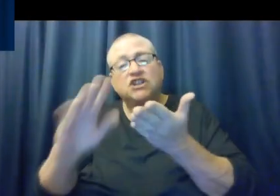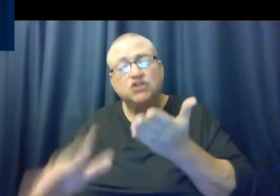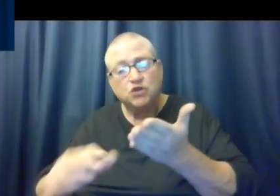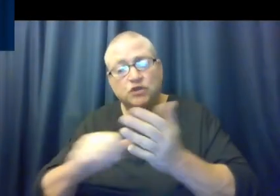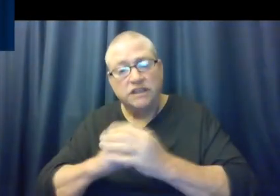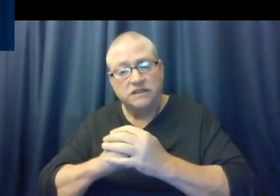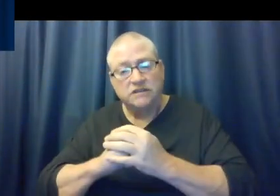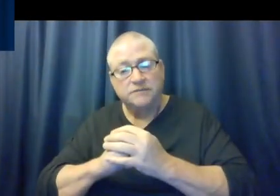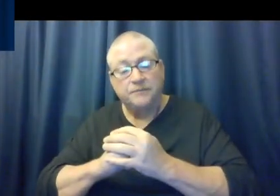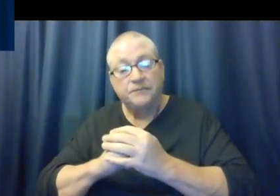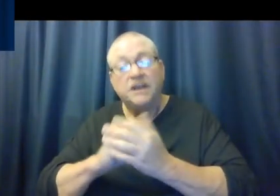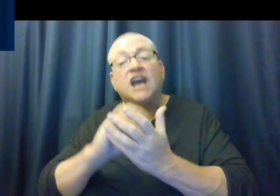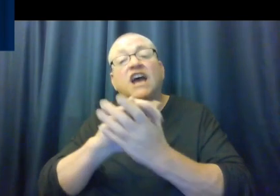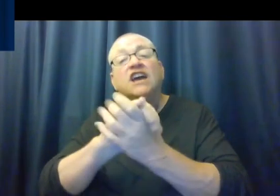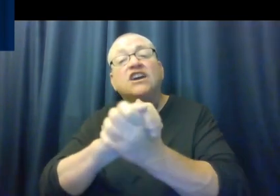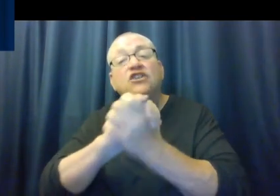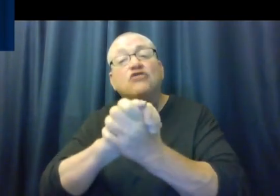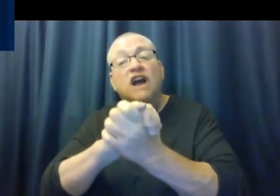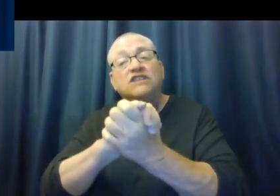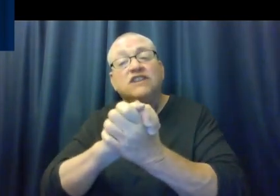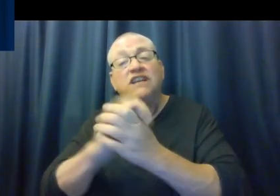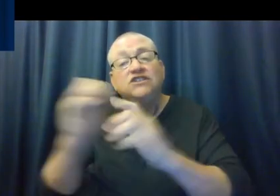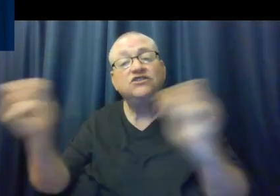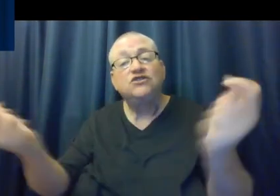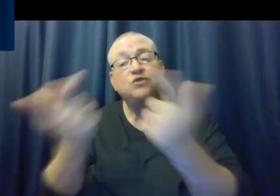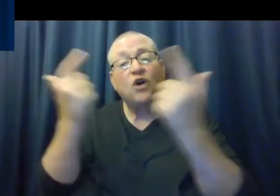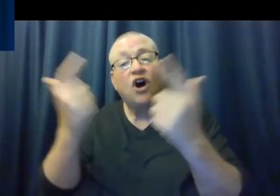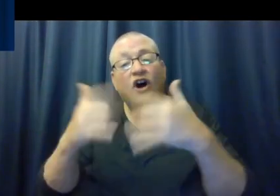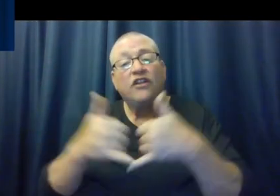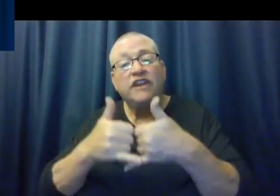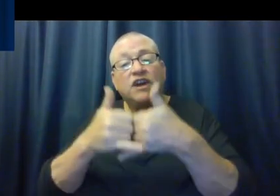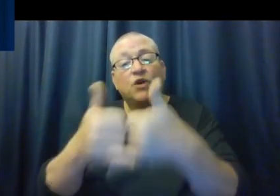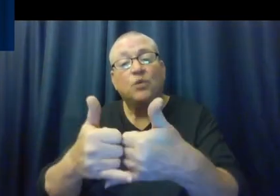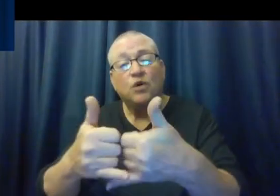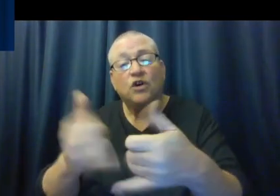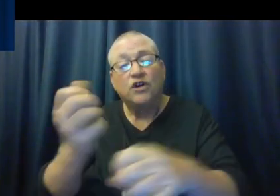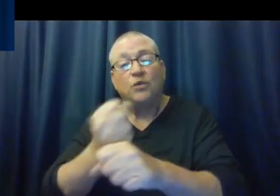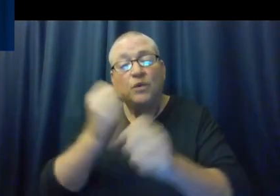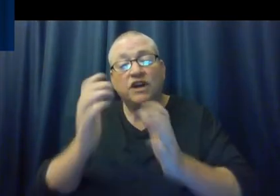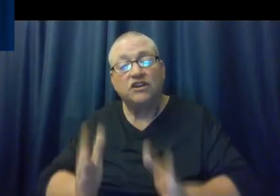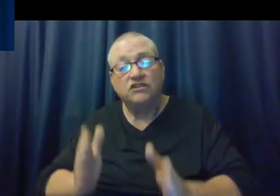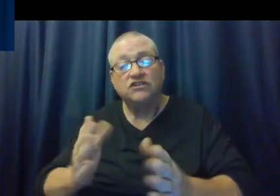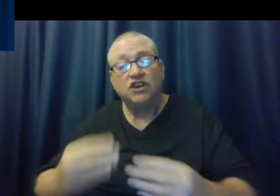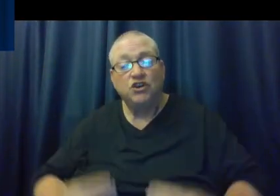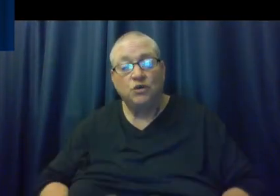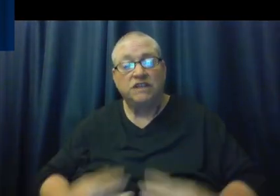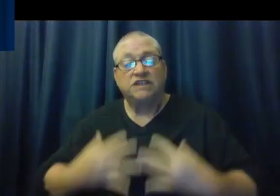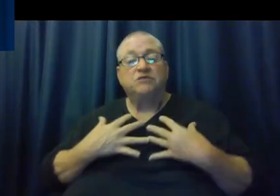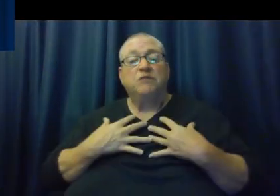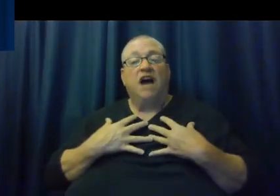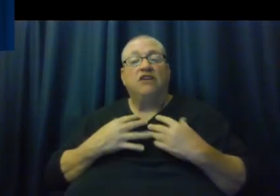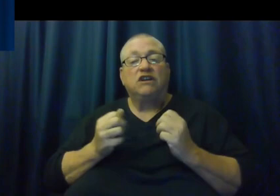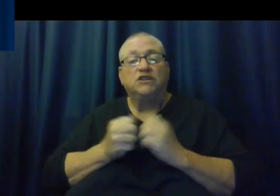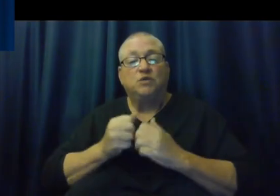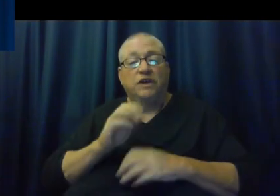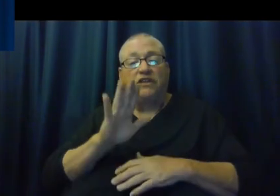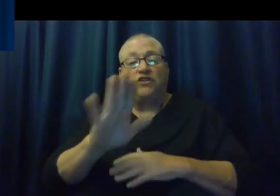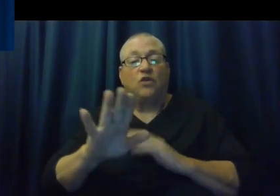Congratulations to all of our award winners. You inspire us with your example and make us proud to be your